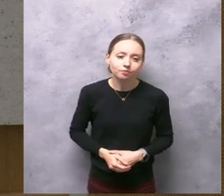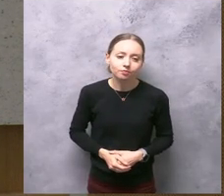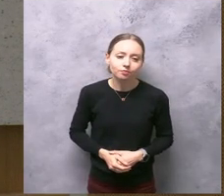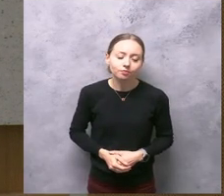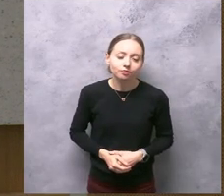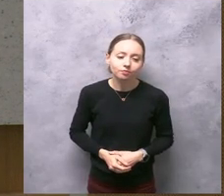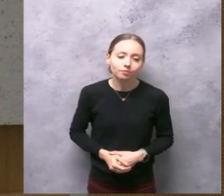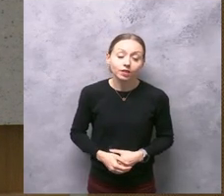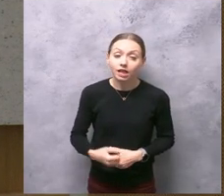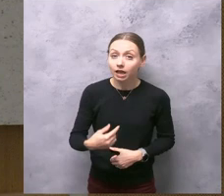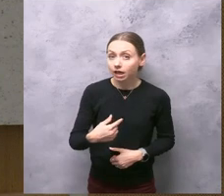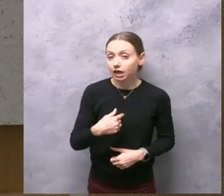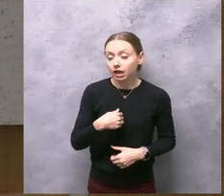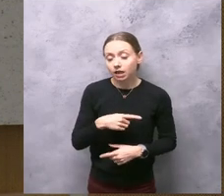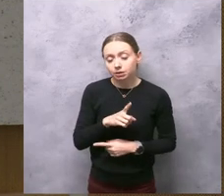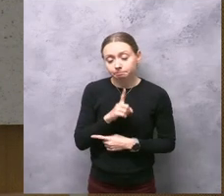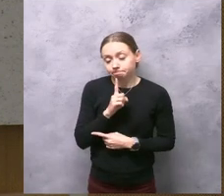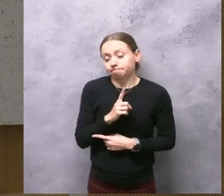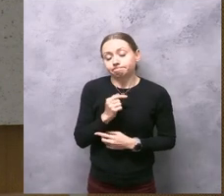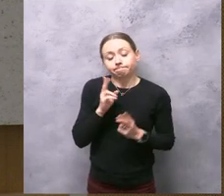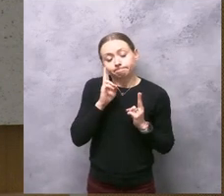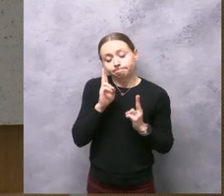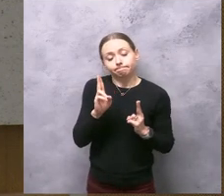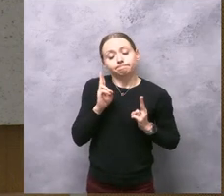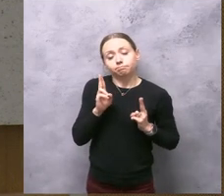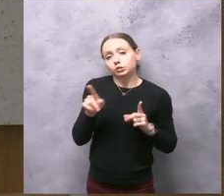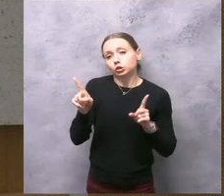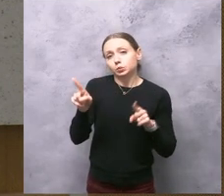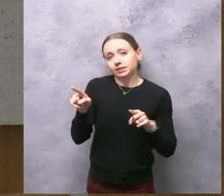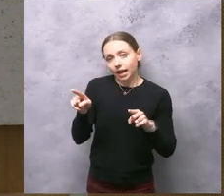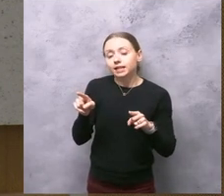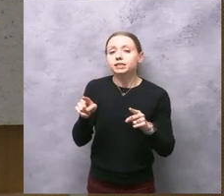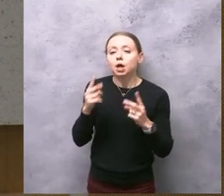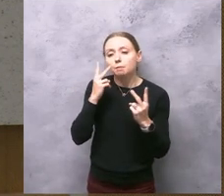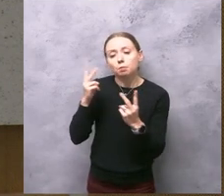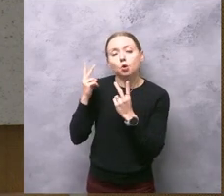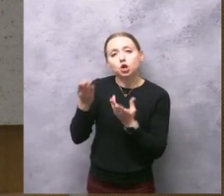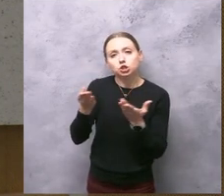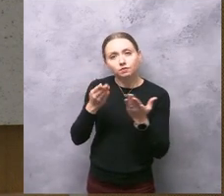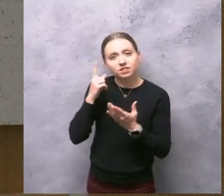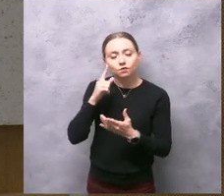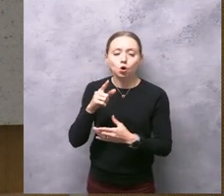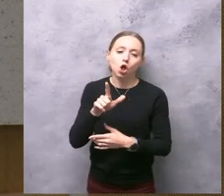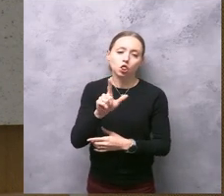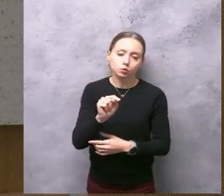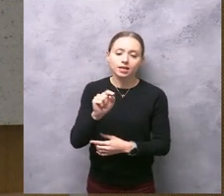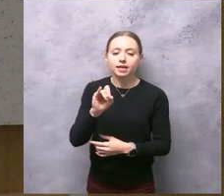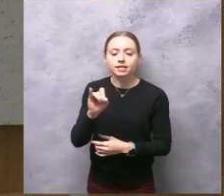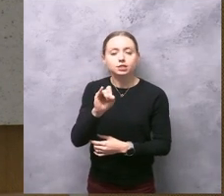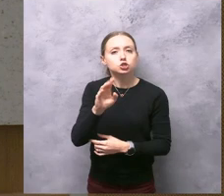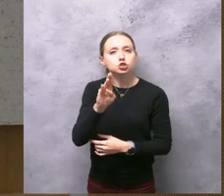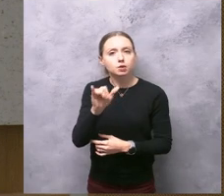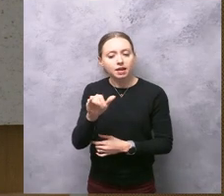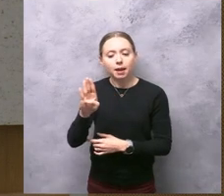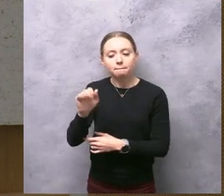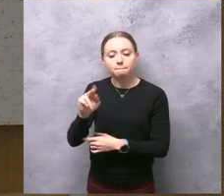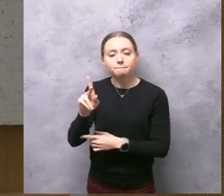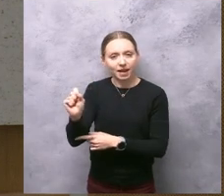truly had the honor to attend the memorial service for Lieutenant Jimmy Banks, who was one of the original members of our Cy-Fair Police